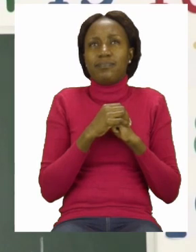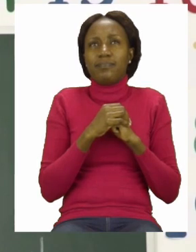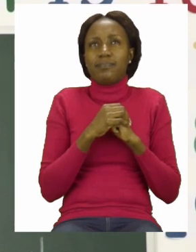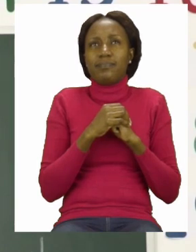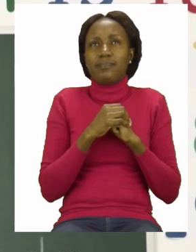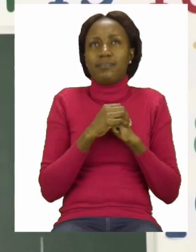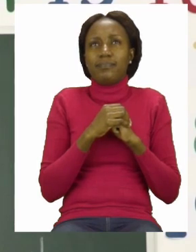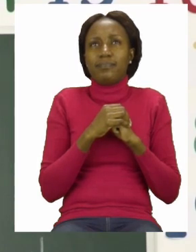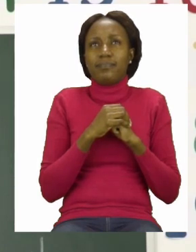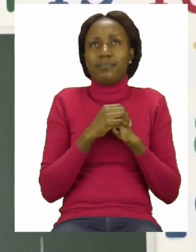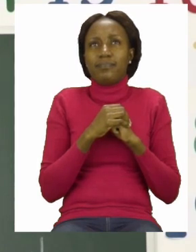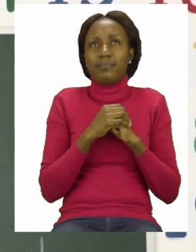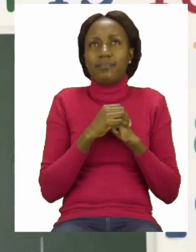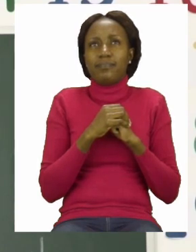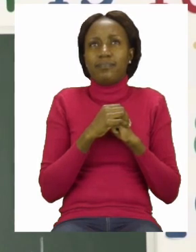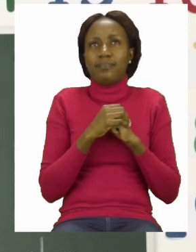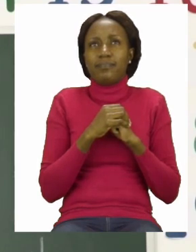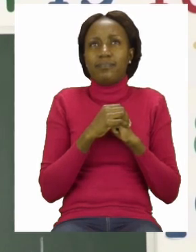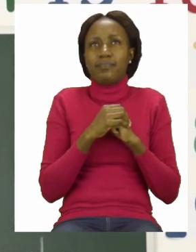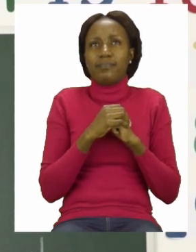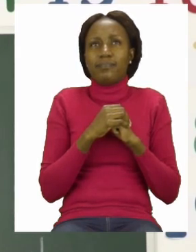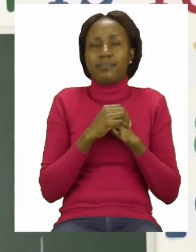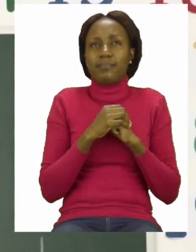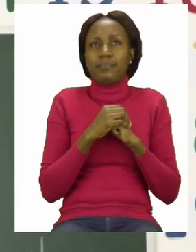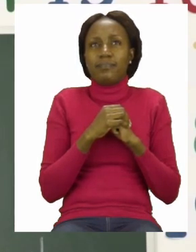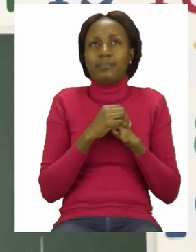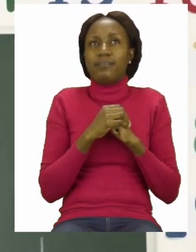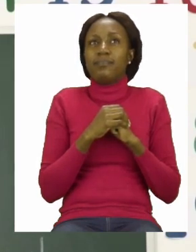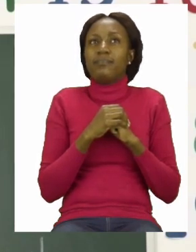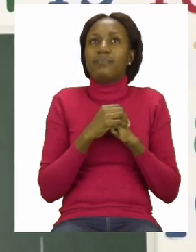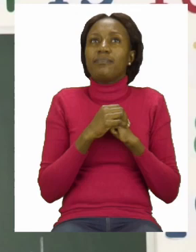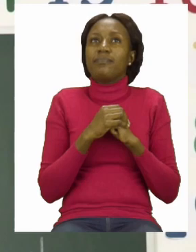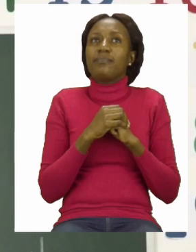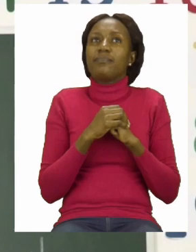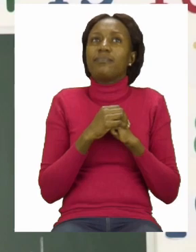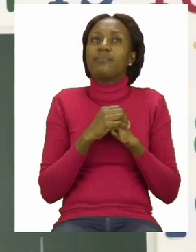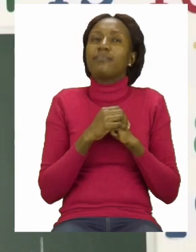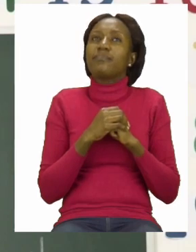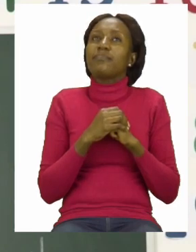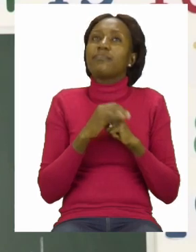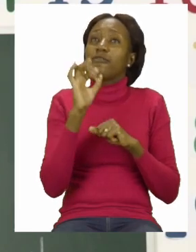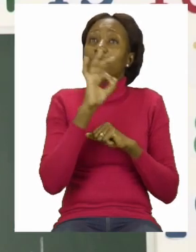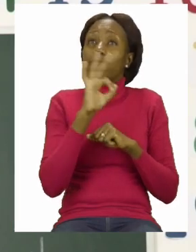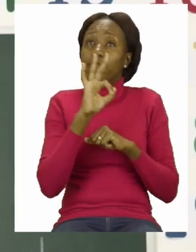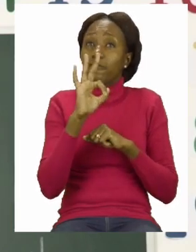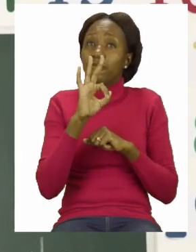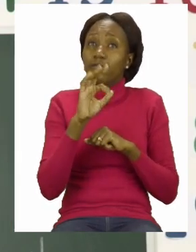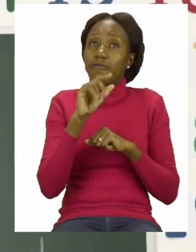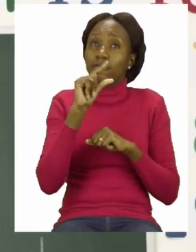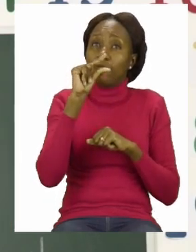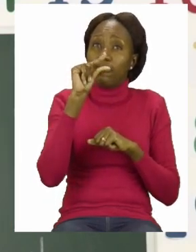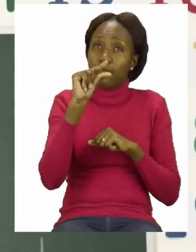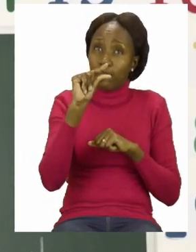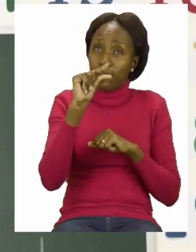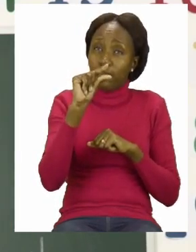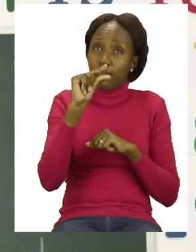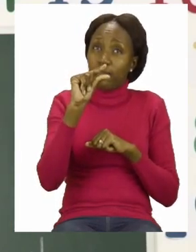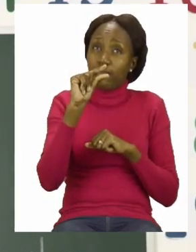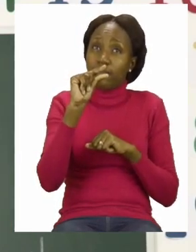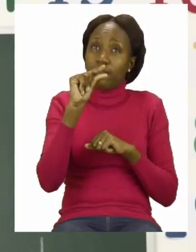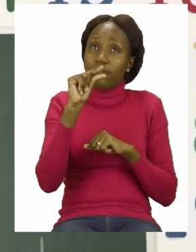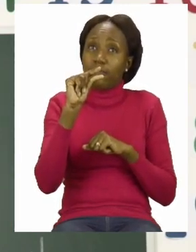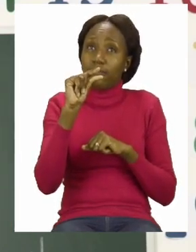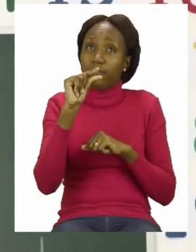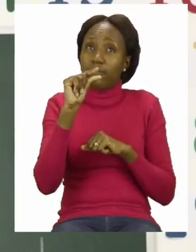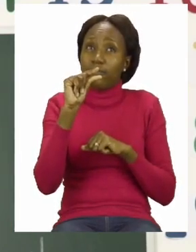round and across. Unlike capital letter F, which has one straight arm, small